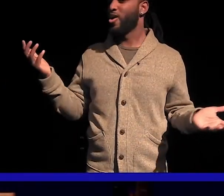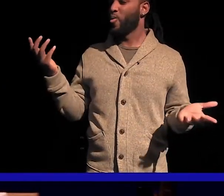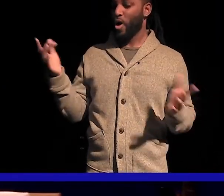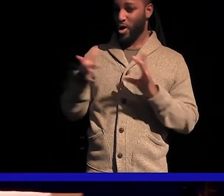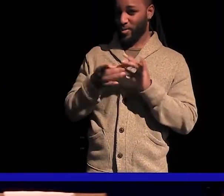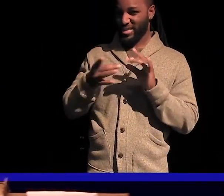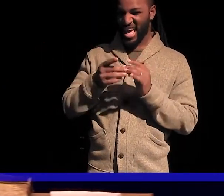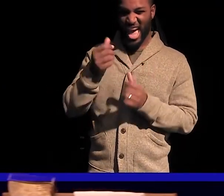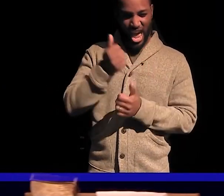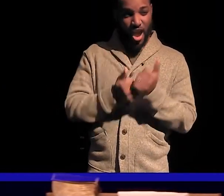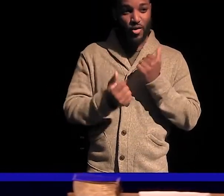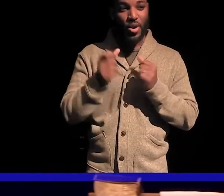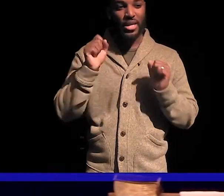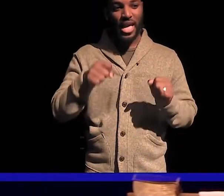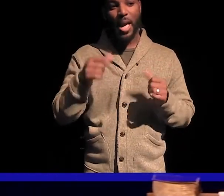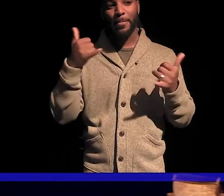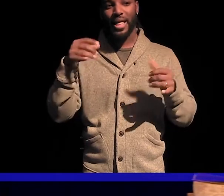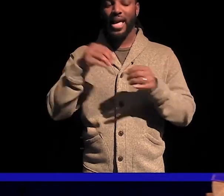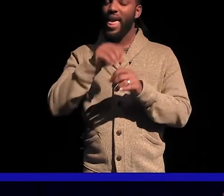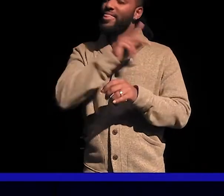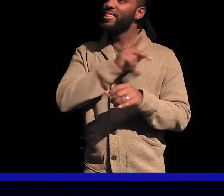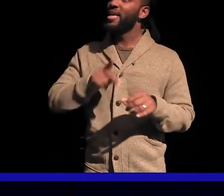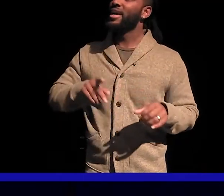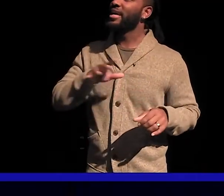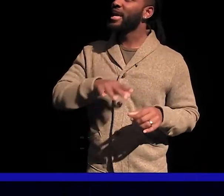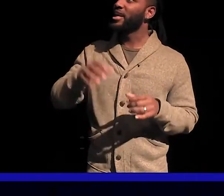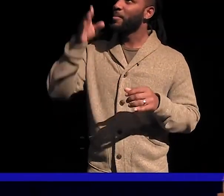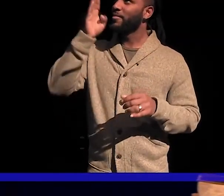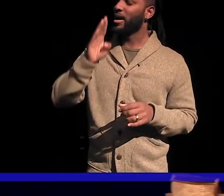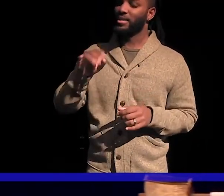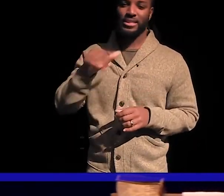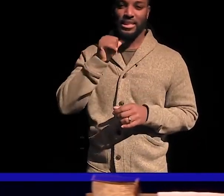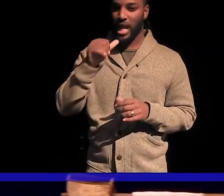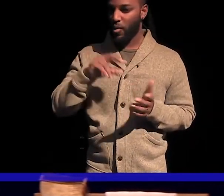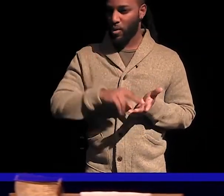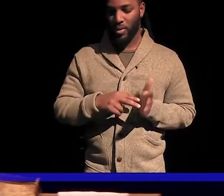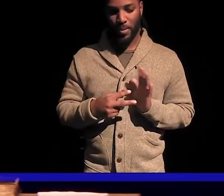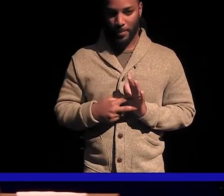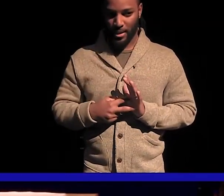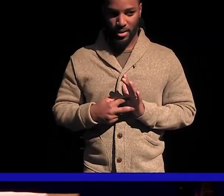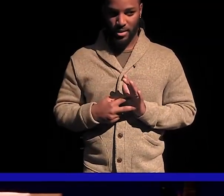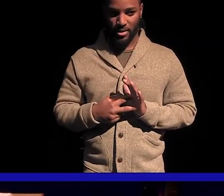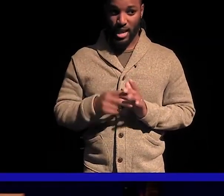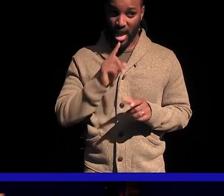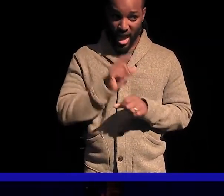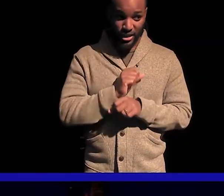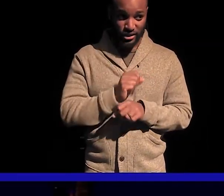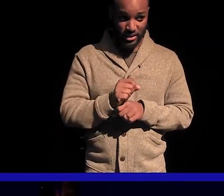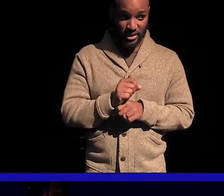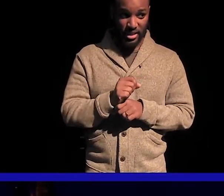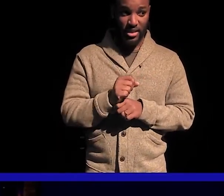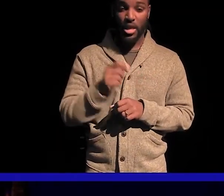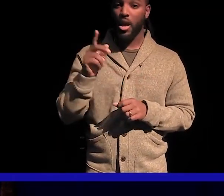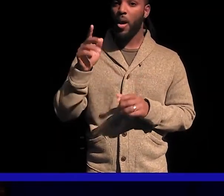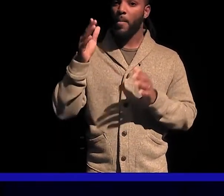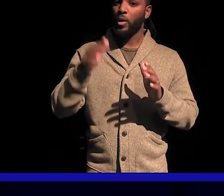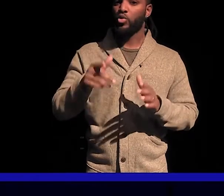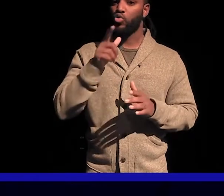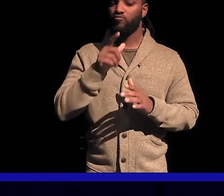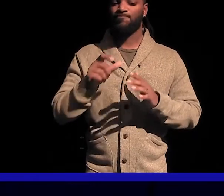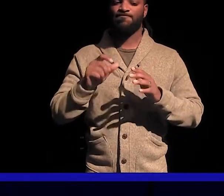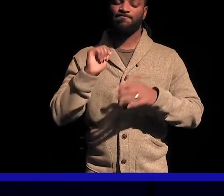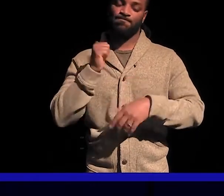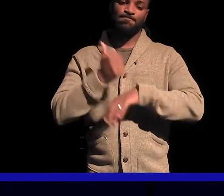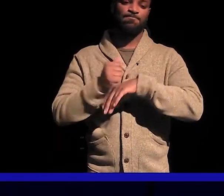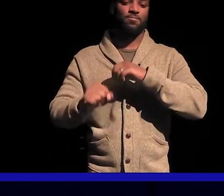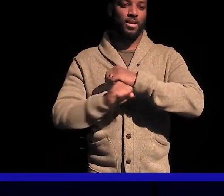say everyone gets to play in the kingdom of God, that's not what we mean. As a matter of fact, the founder of the Vineyard Movement, the person who